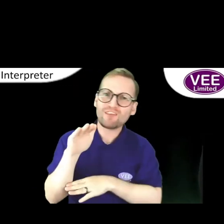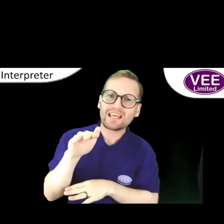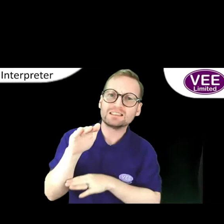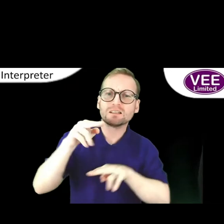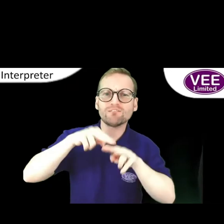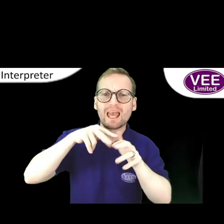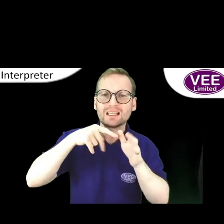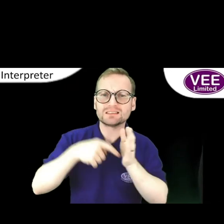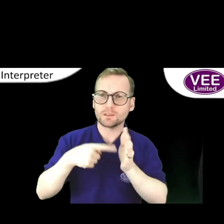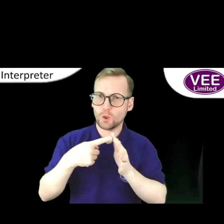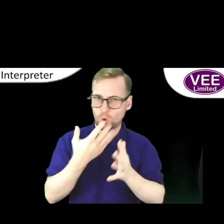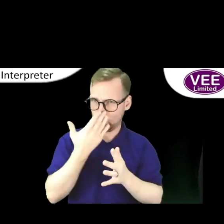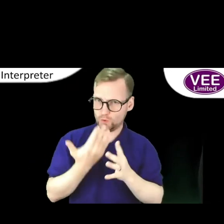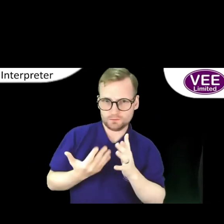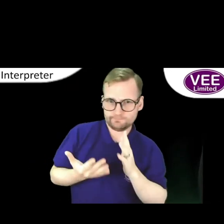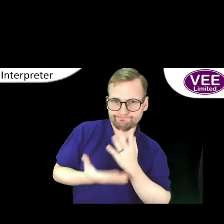the crossing.